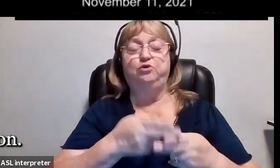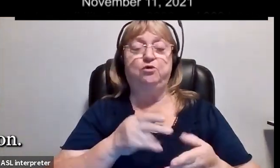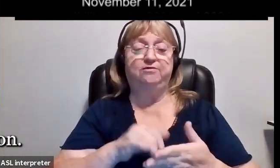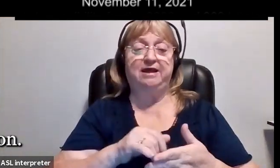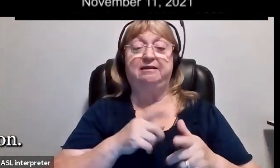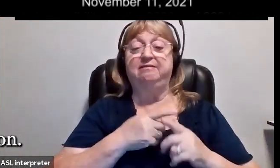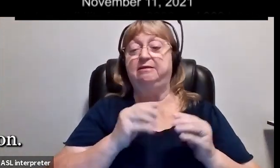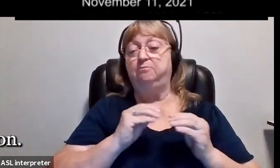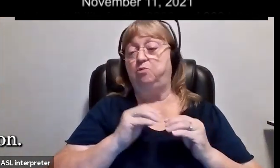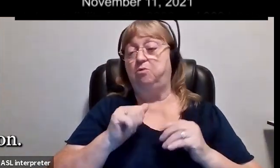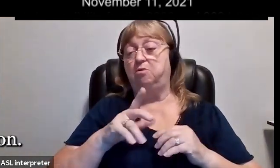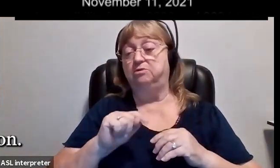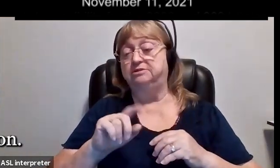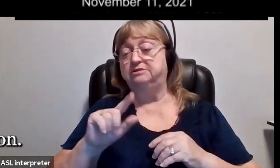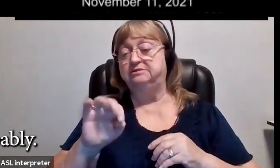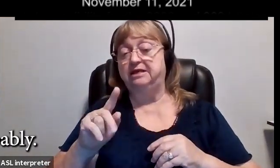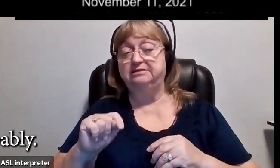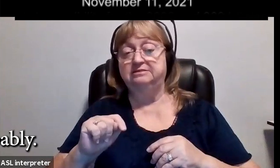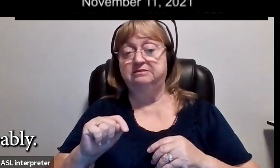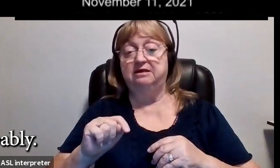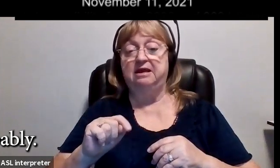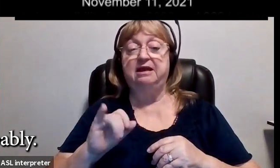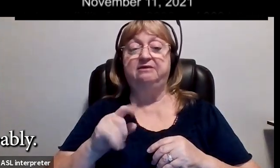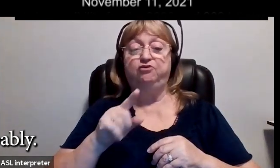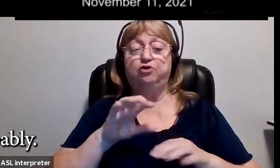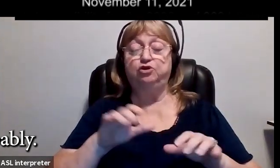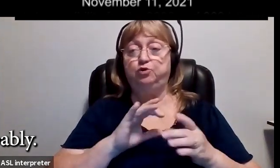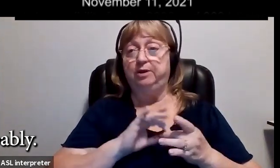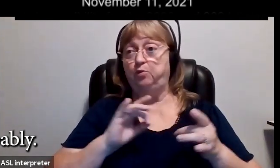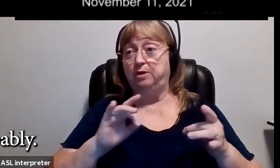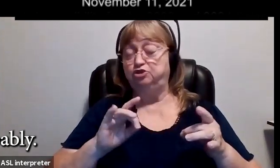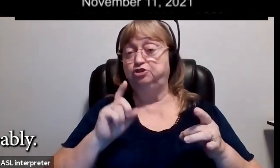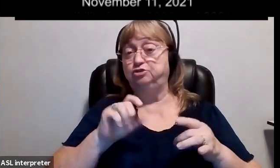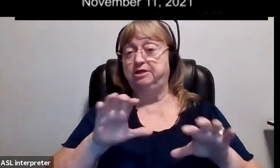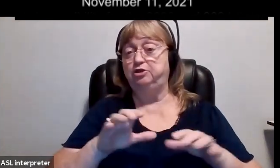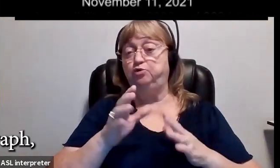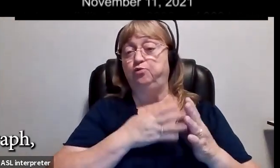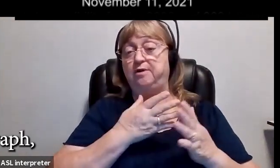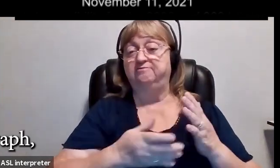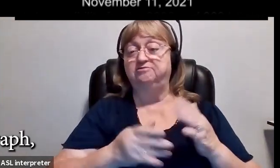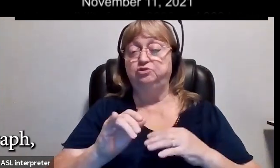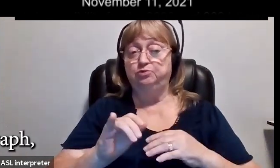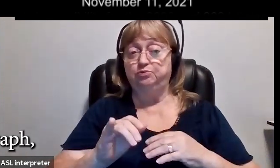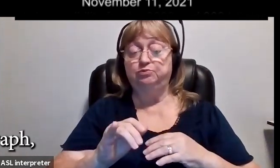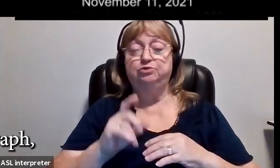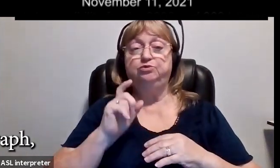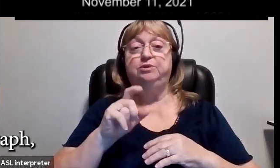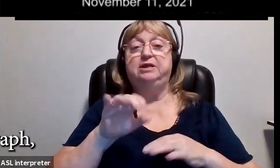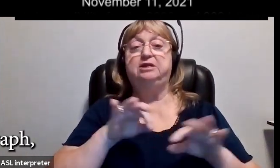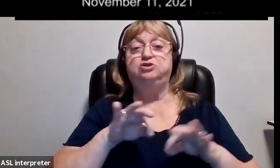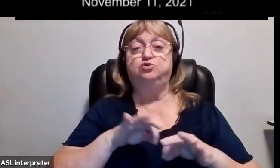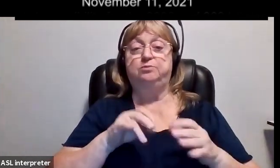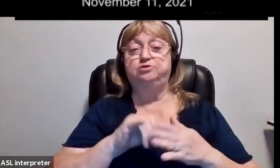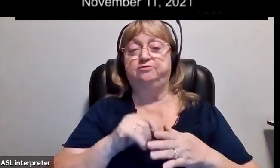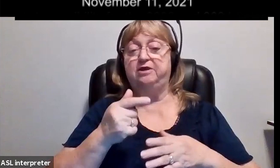alt text. You need if you're going to do equations, you also will need to do graphs probably. So you'll need a description of the